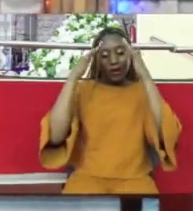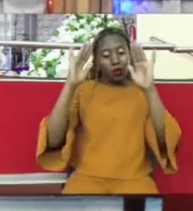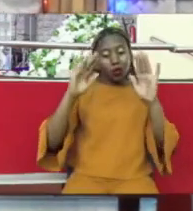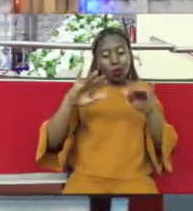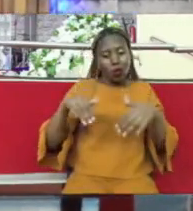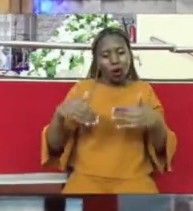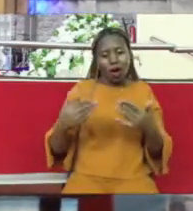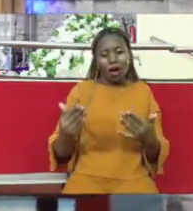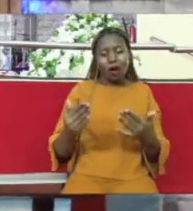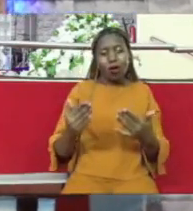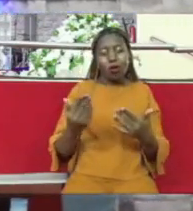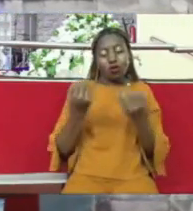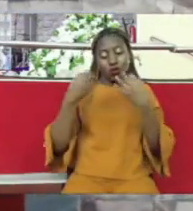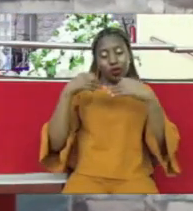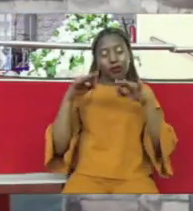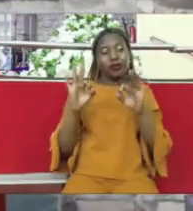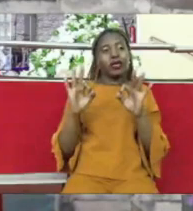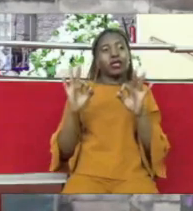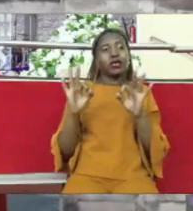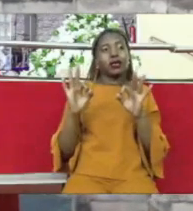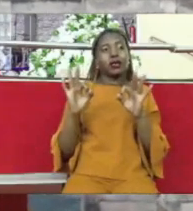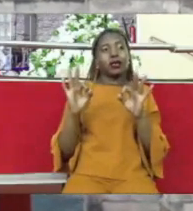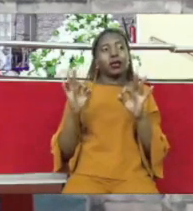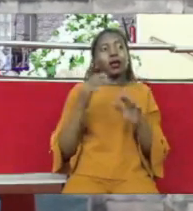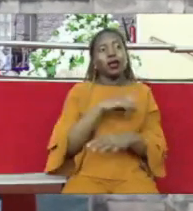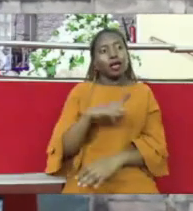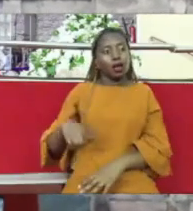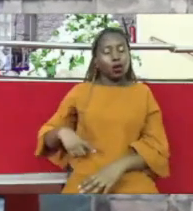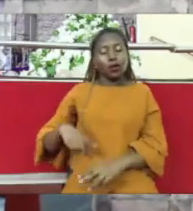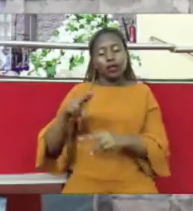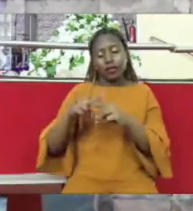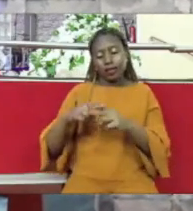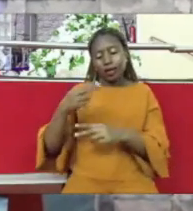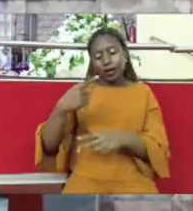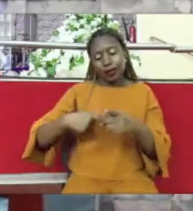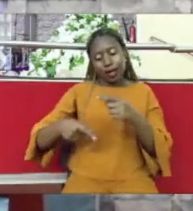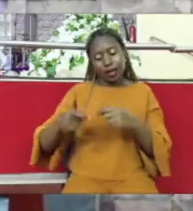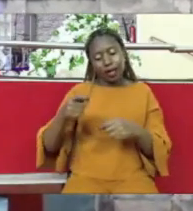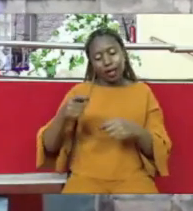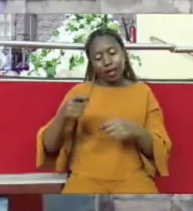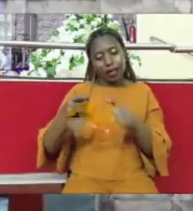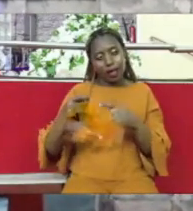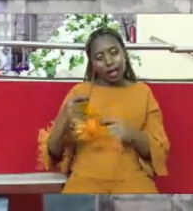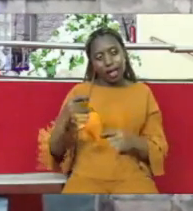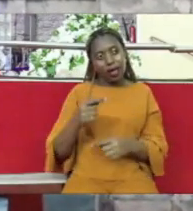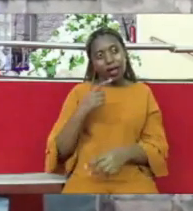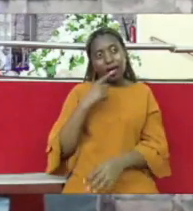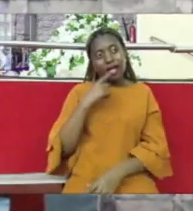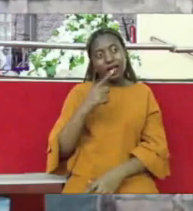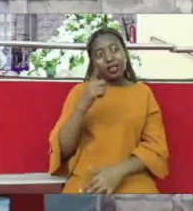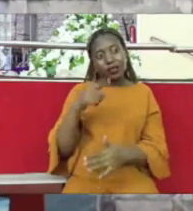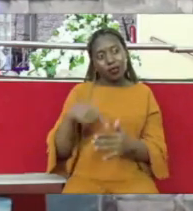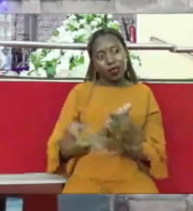free. Sasa sijui jinsi ya kujiweka huru. The Lord is seated by the well. Bwana ameketi kisimani. And he is saying, come. Anasema